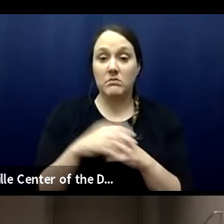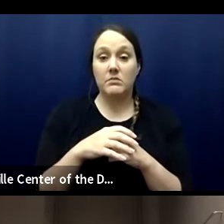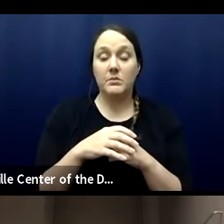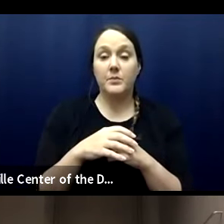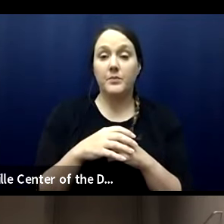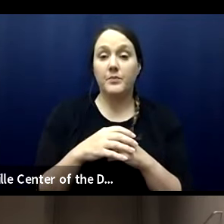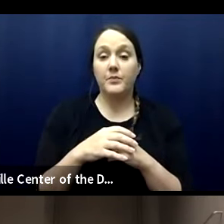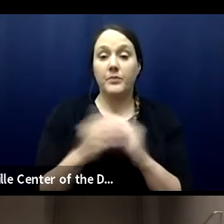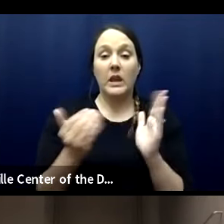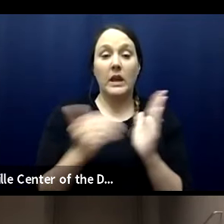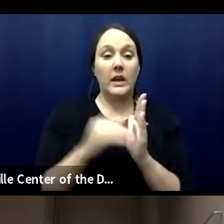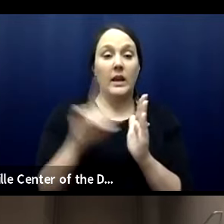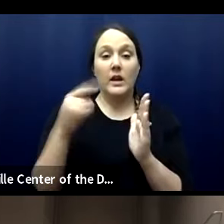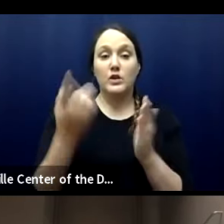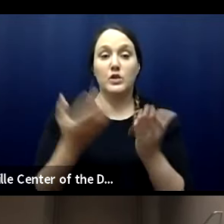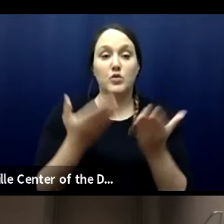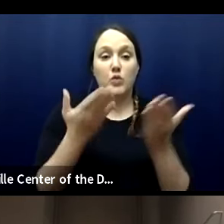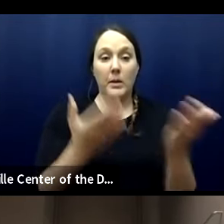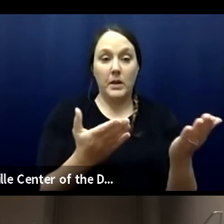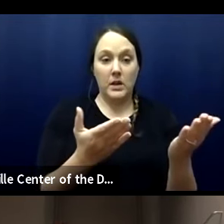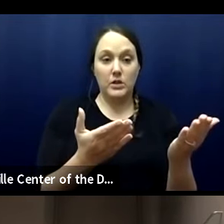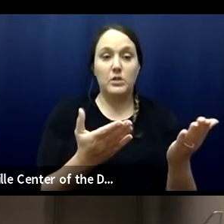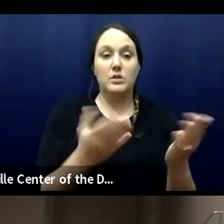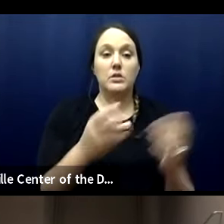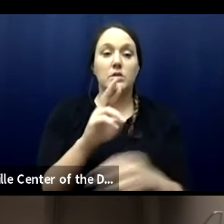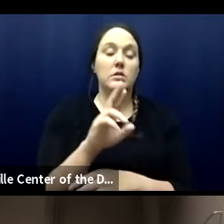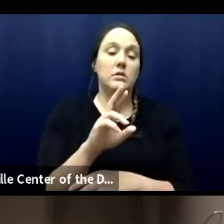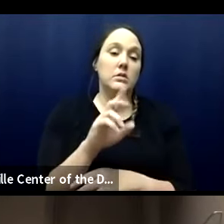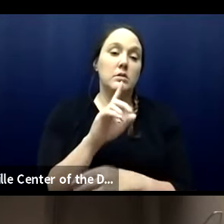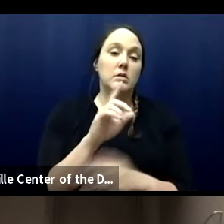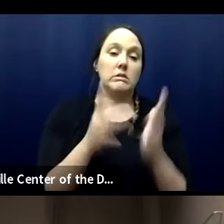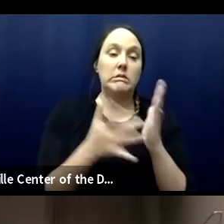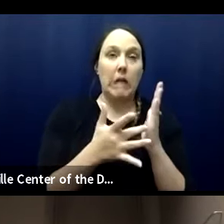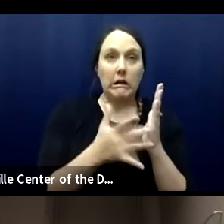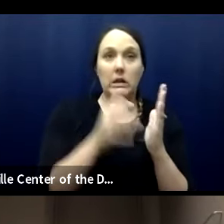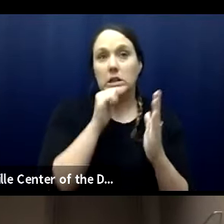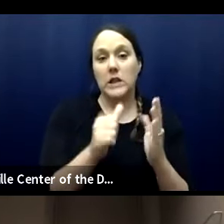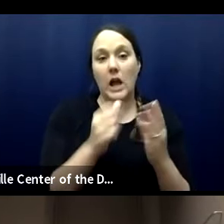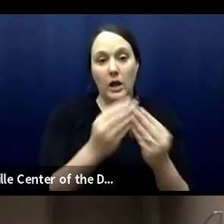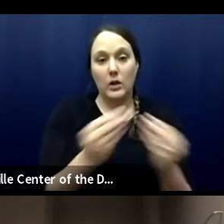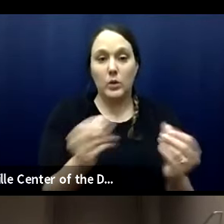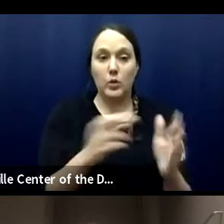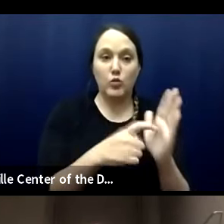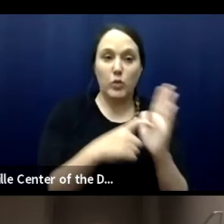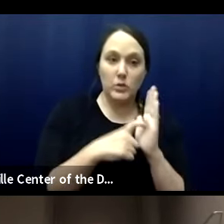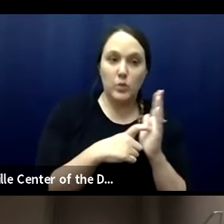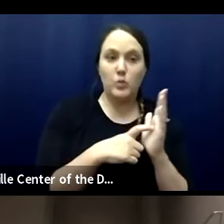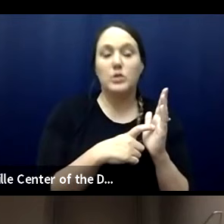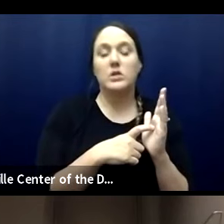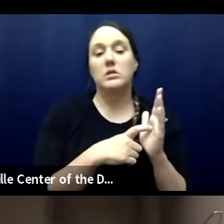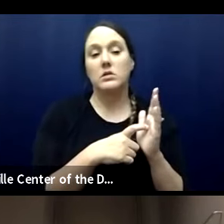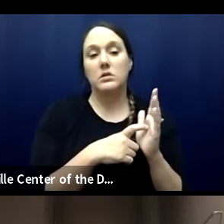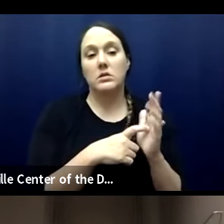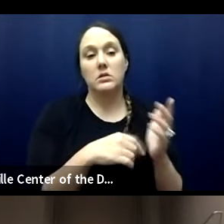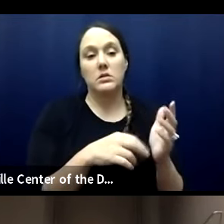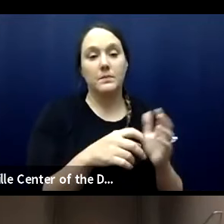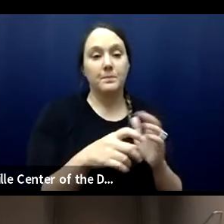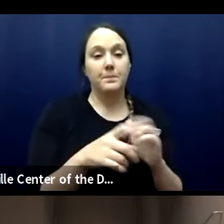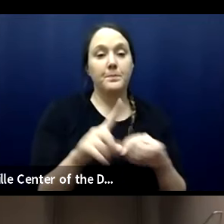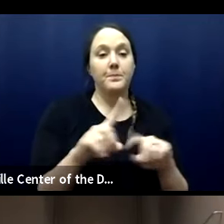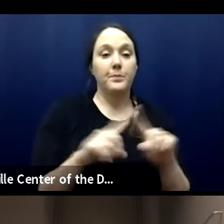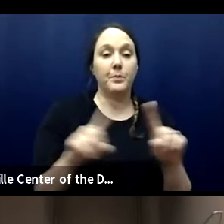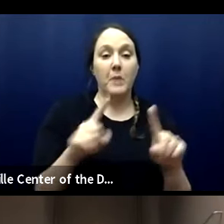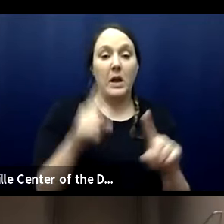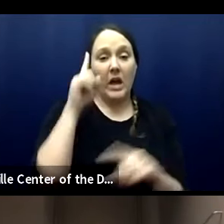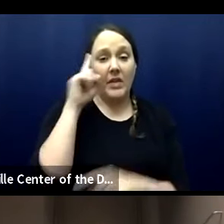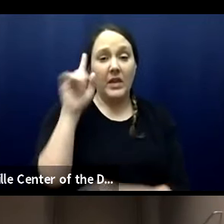Again, it would be just a recommendation, I guess. So technically it's not a resolution, but I think this is something